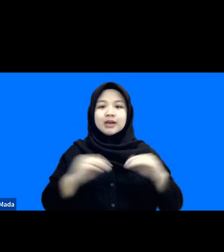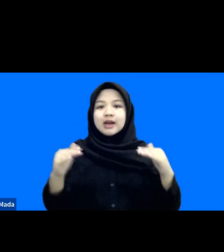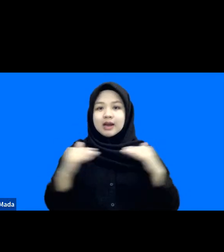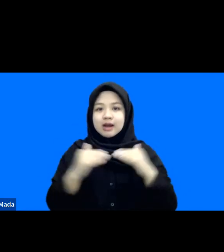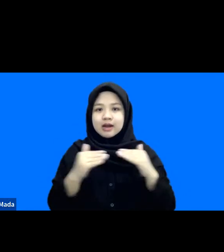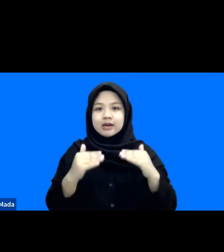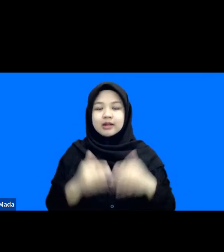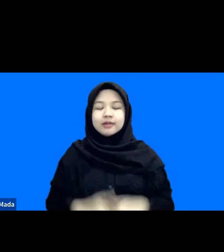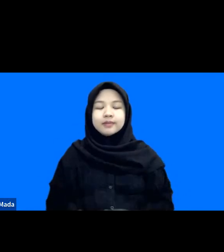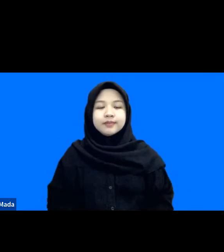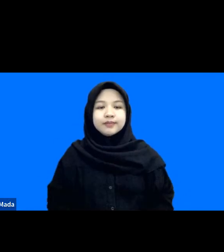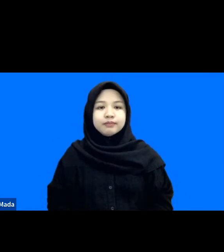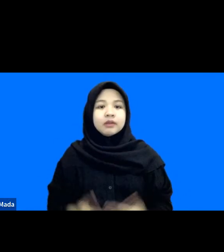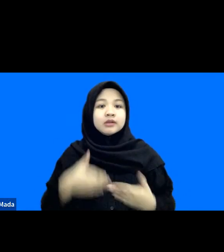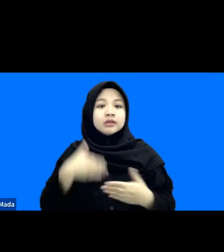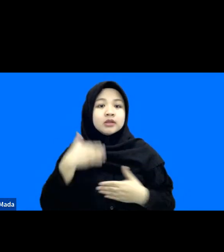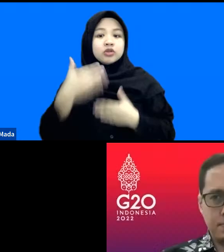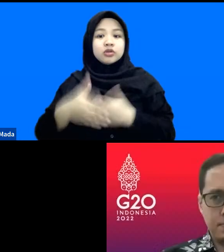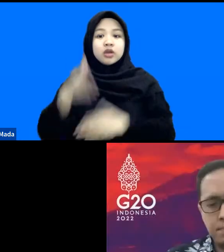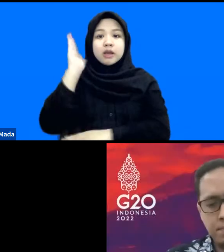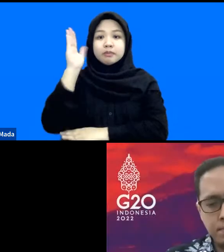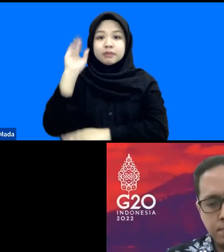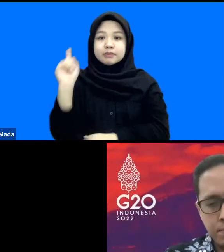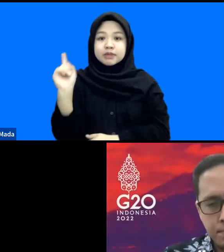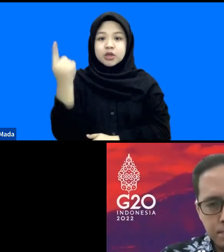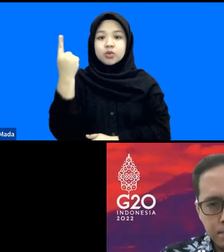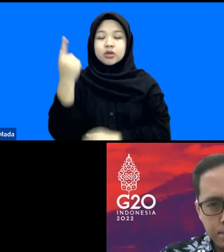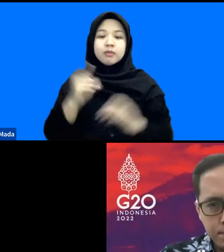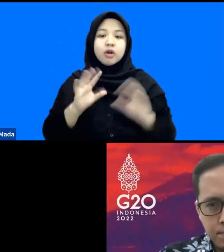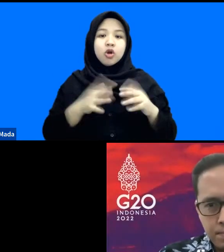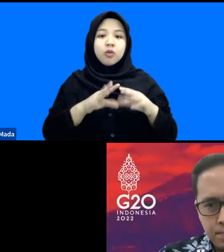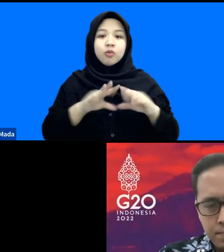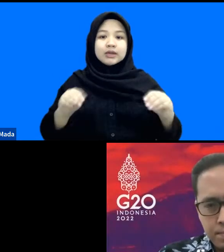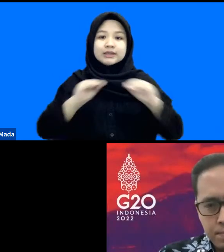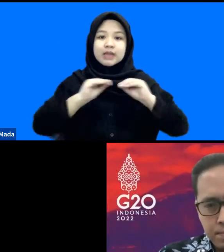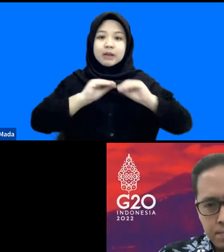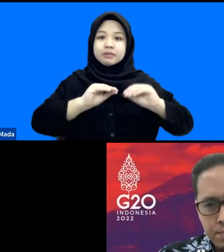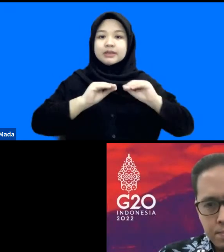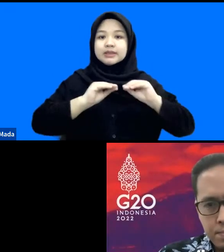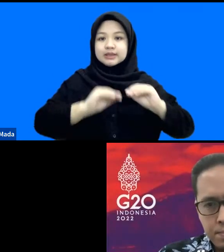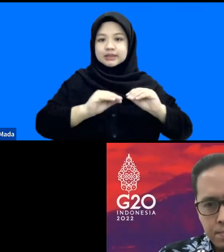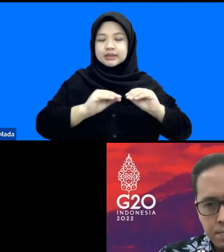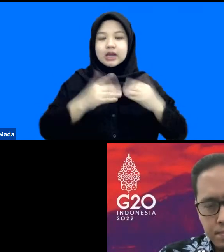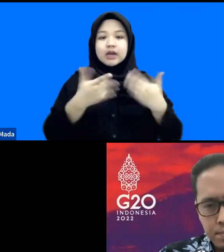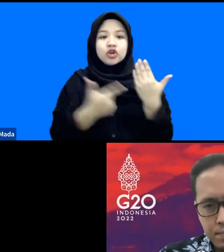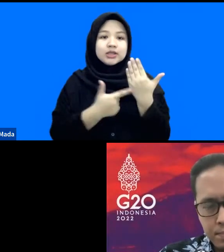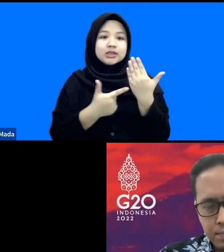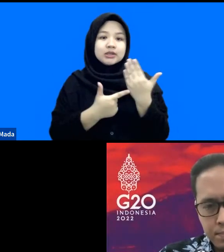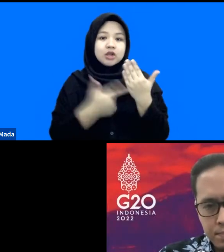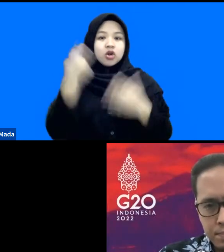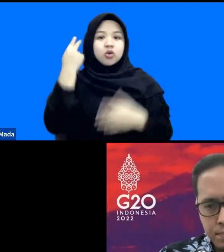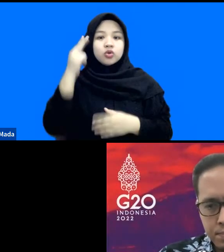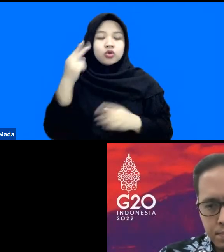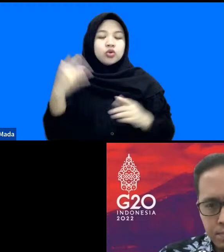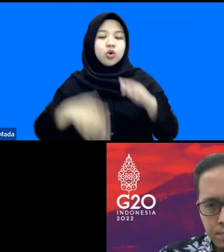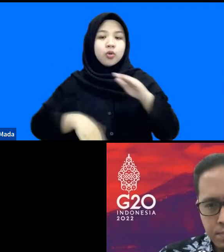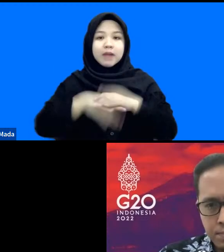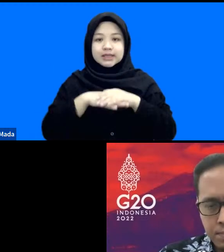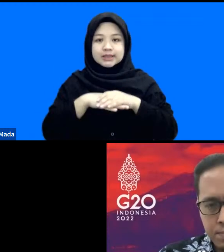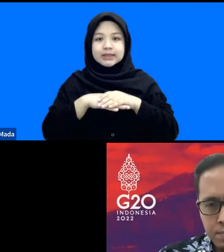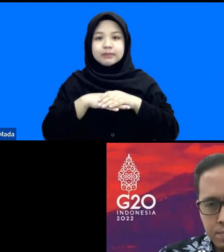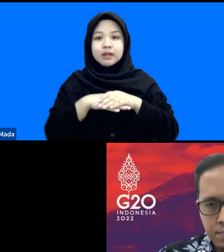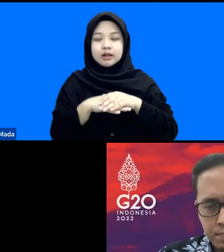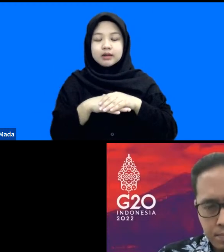from the G20 education working groups on the strategies for optimizing the use of digital and non-digital